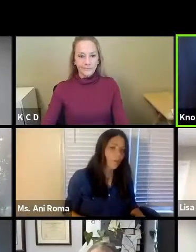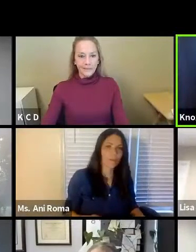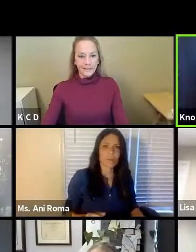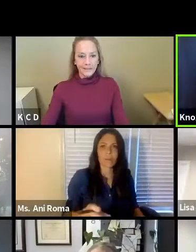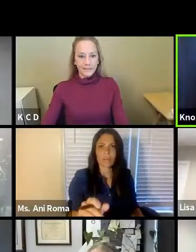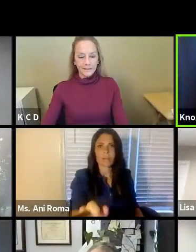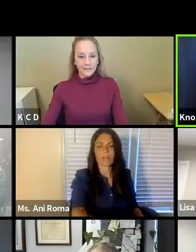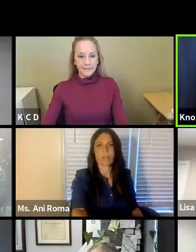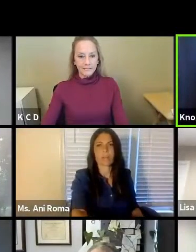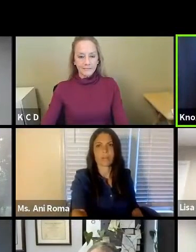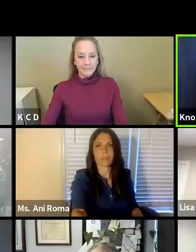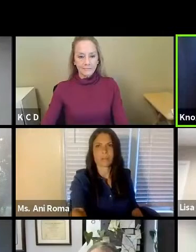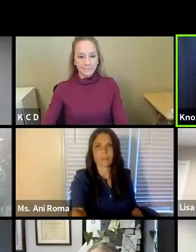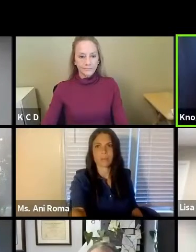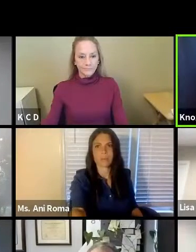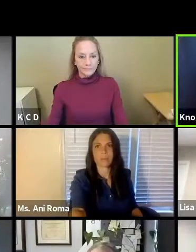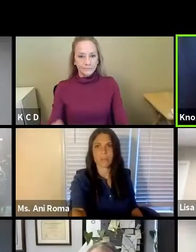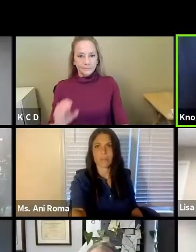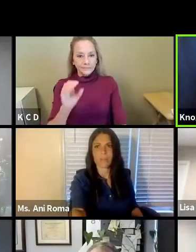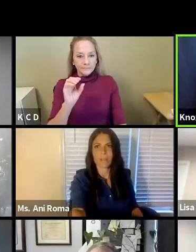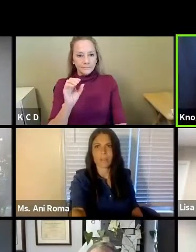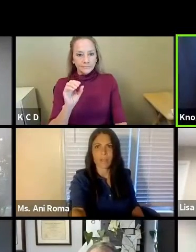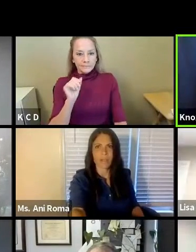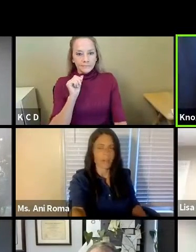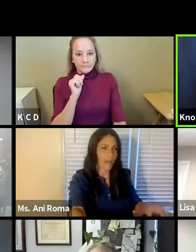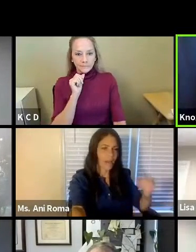Thanks, Dr. Buchanan. Any questions?